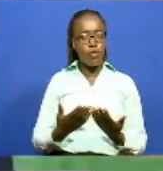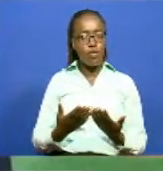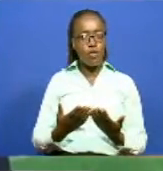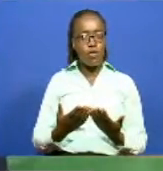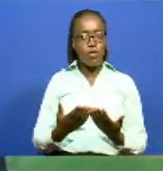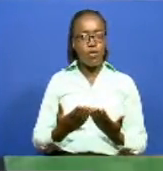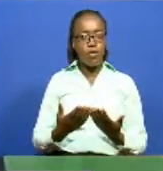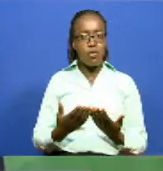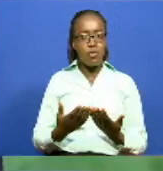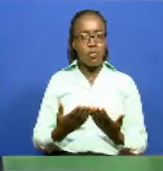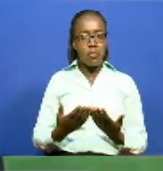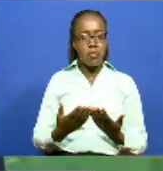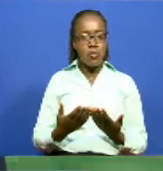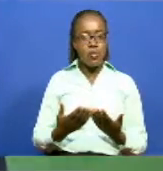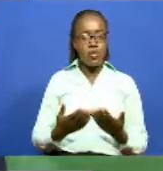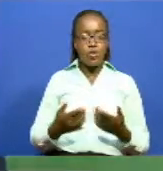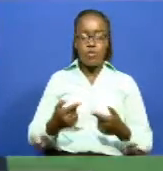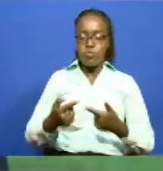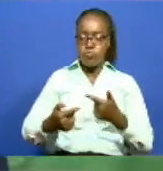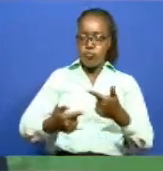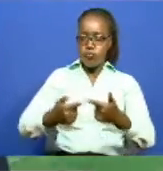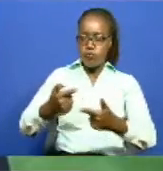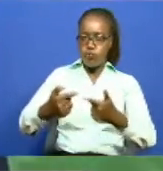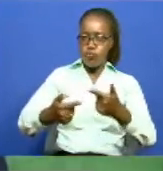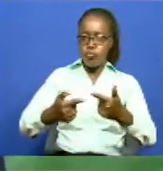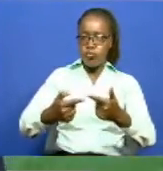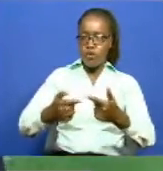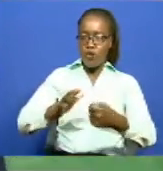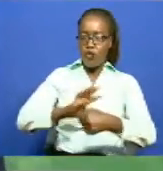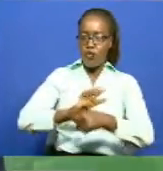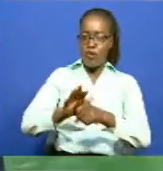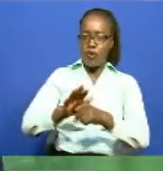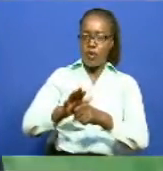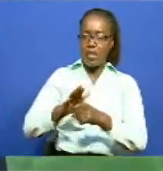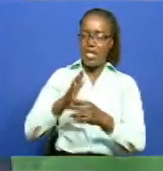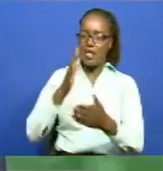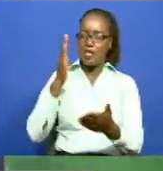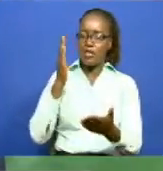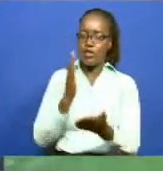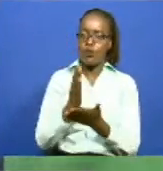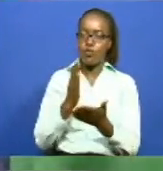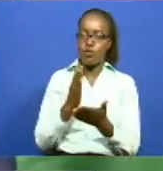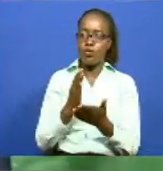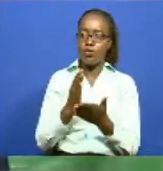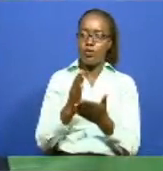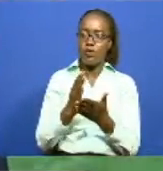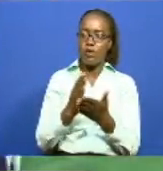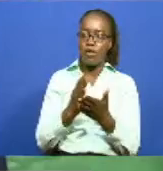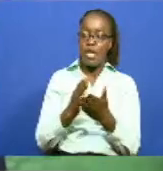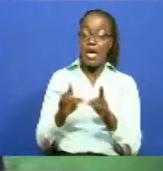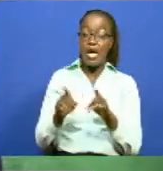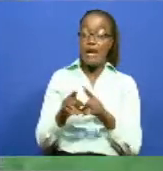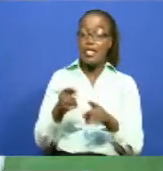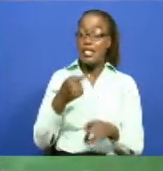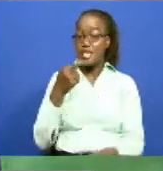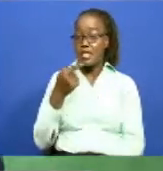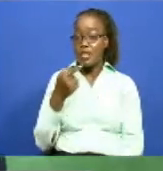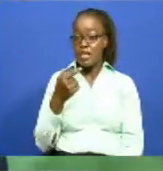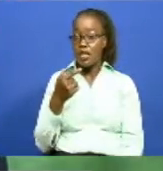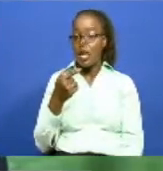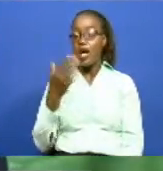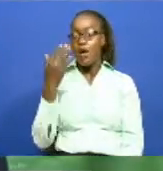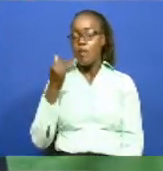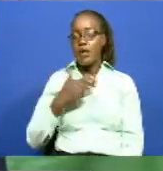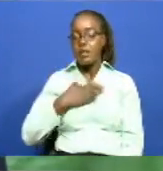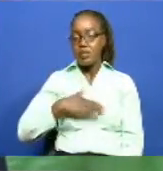at the pattern of evolution of the pandemic, it has gone exactly according to script as predicted by your scientists.